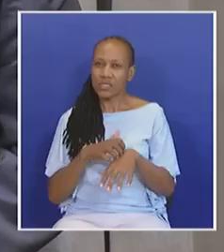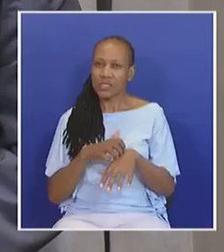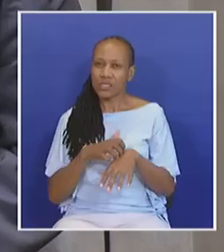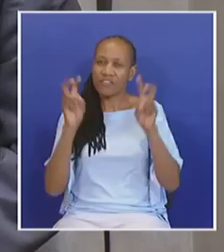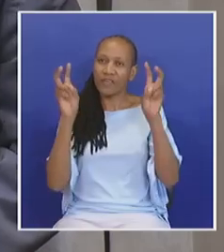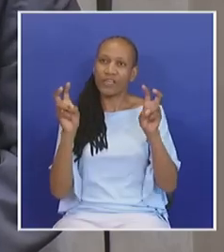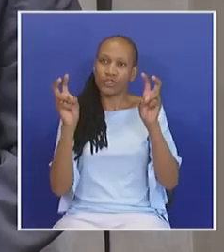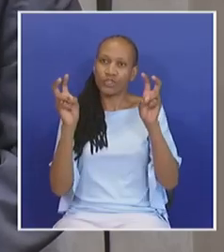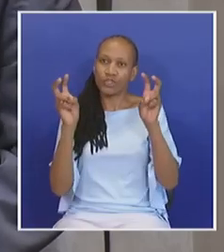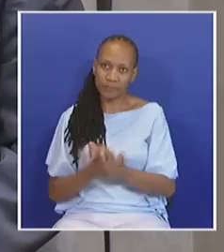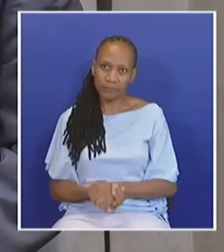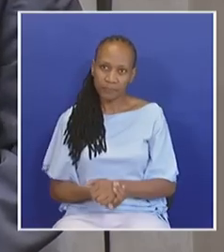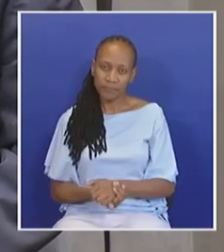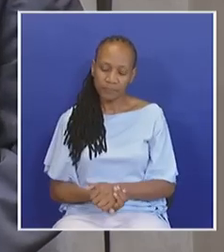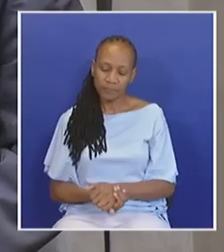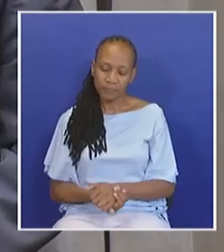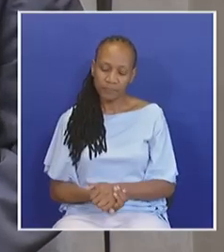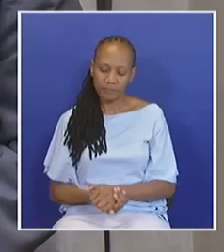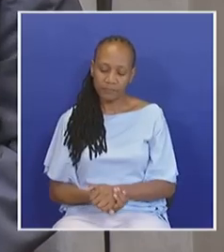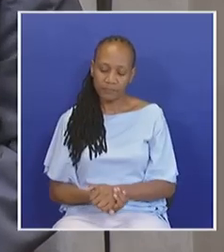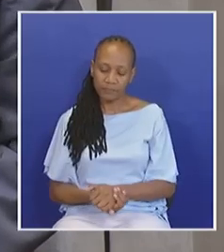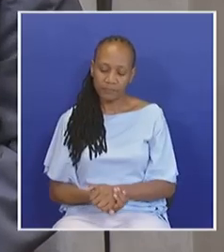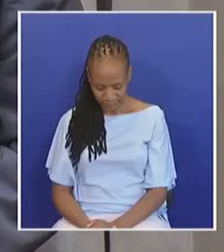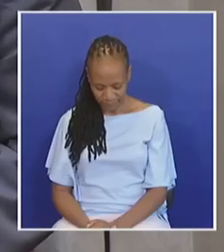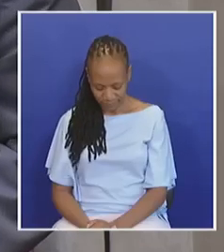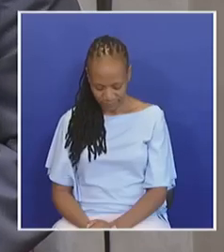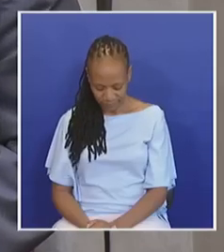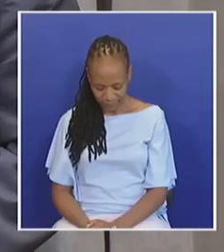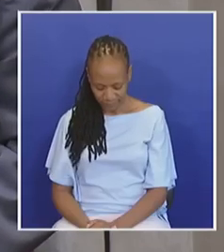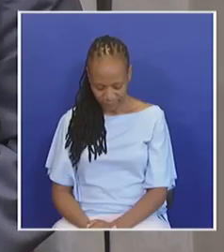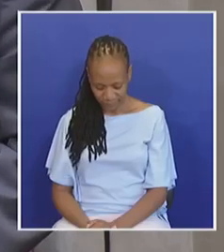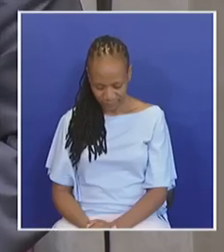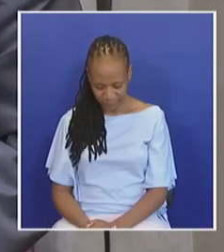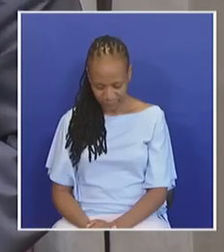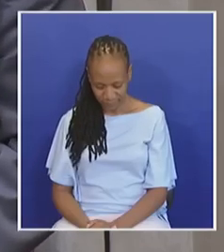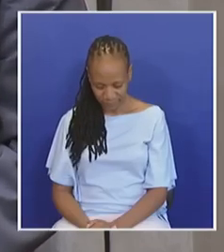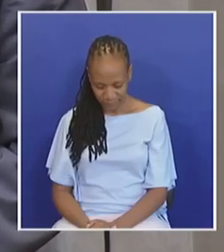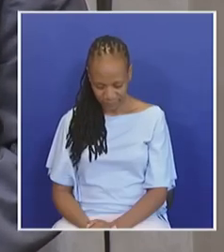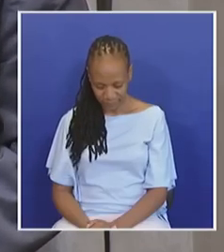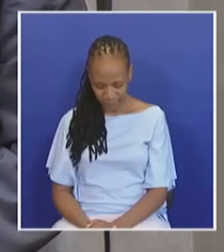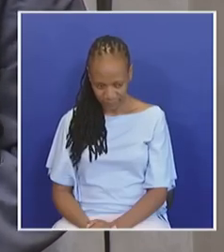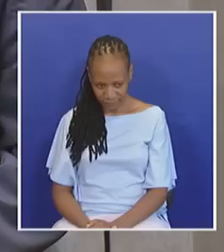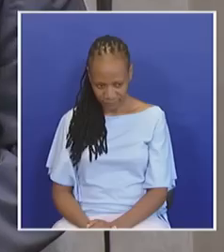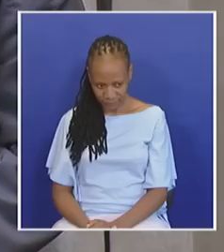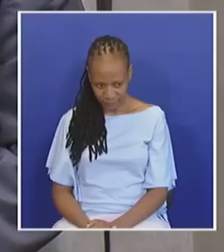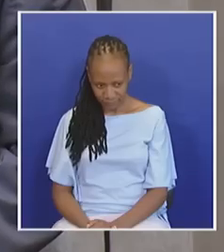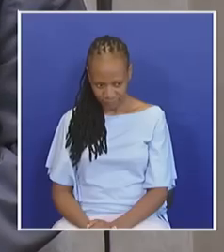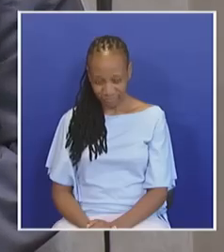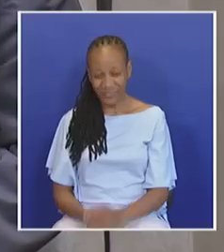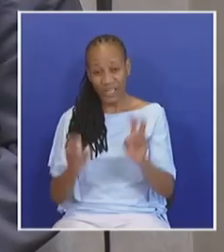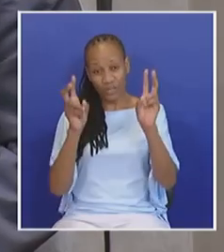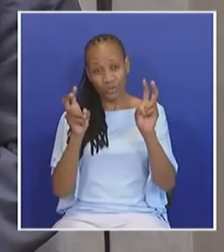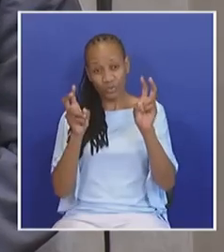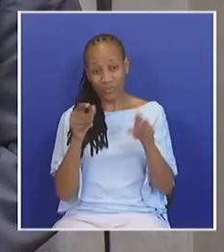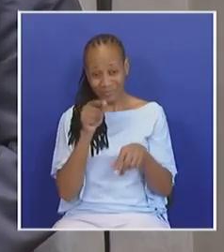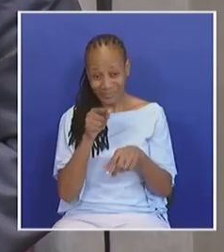aga goba gona go thuba bokamotso bja rena le bja bana